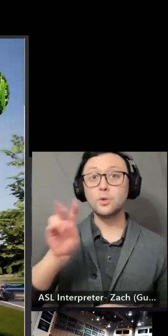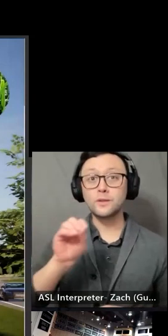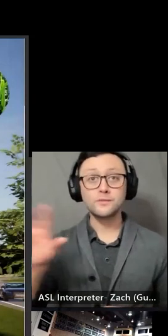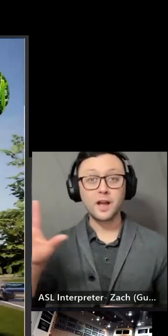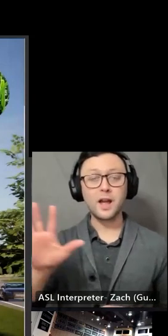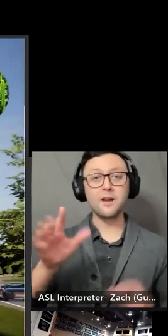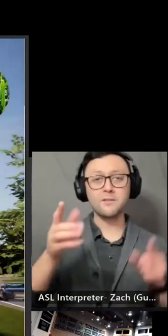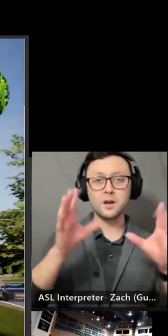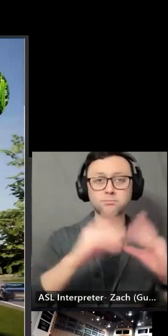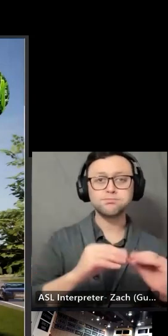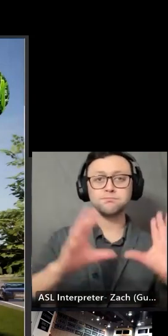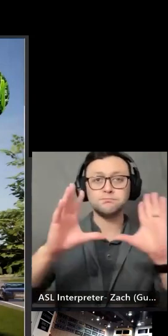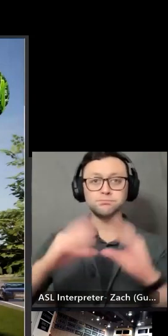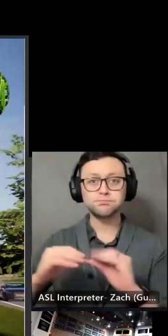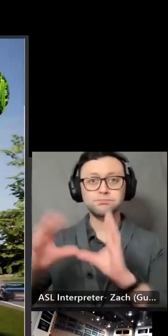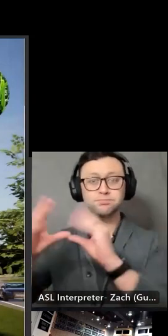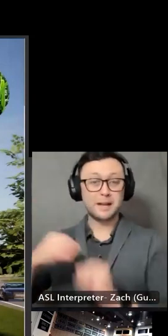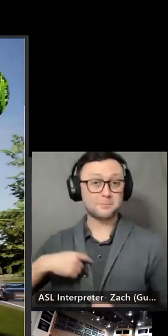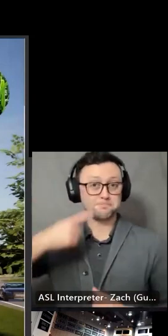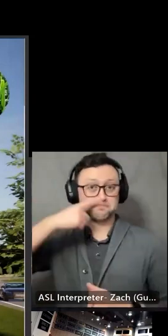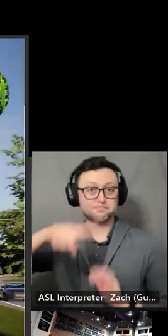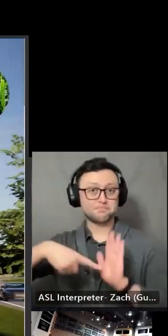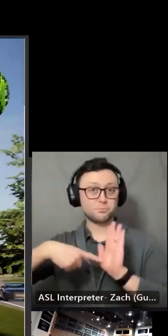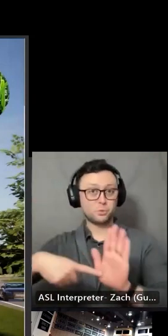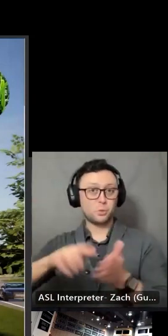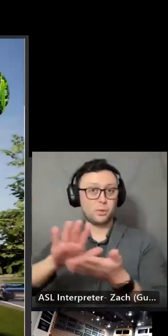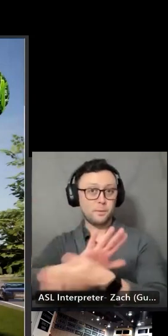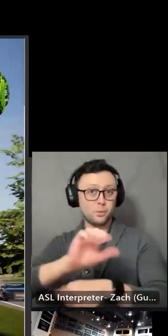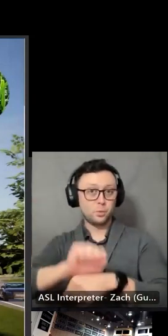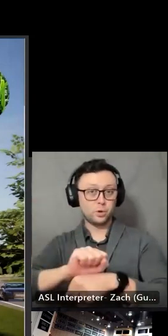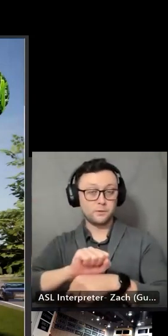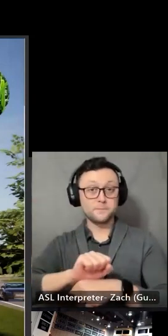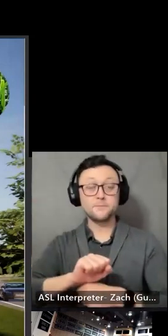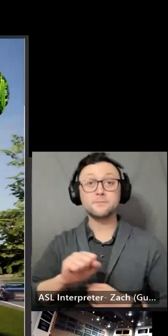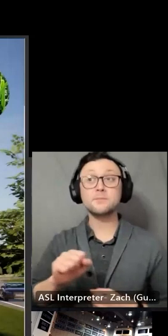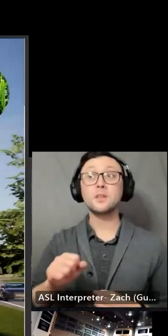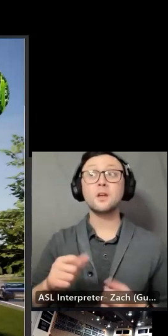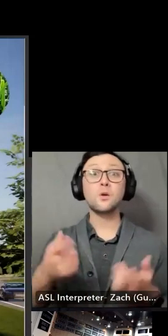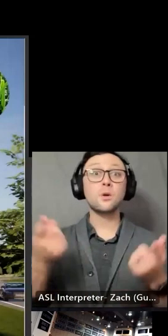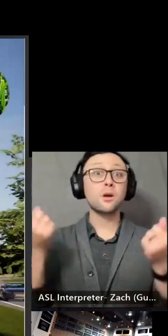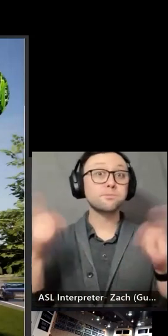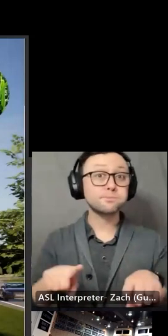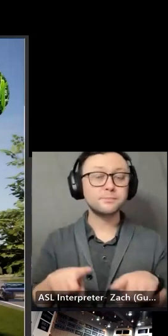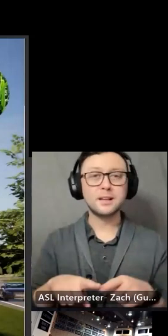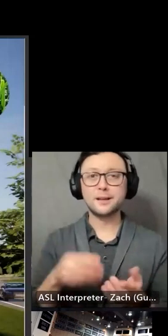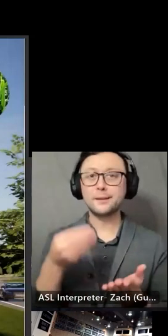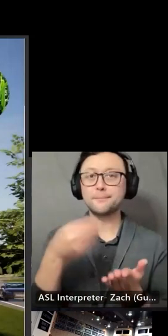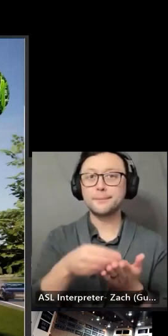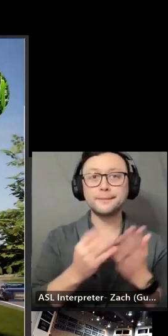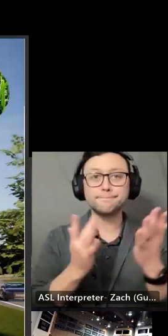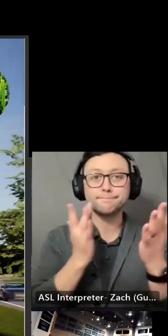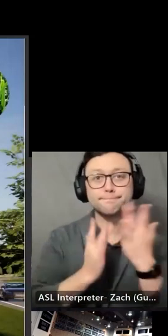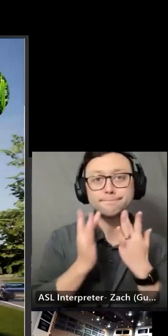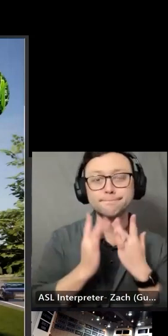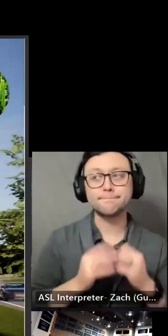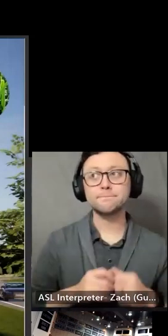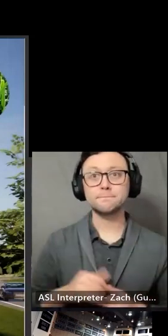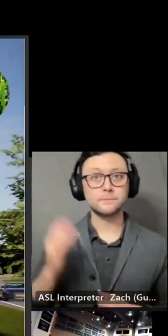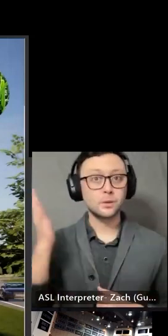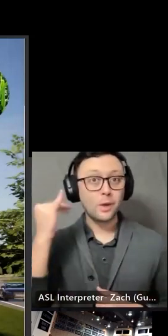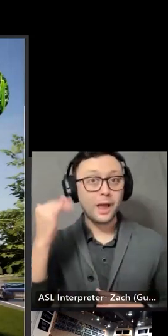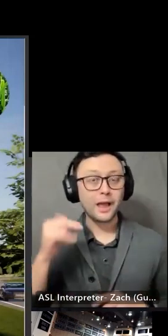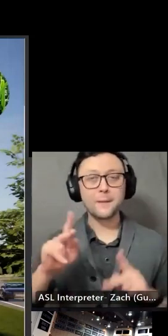2005. I'd be glad to show you the paperwork. But the reality became that there was no money available. Why? Because